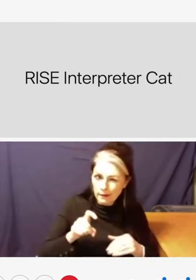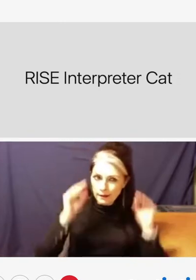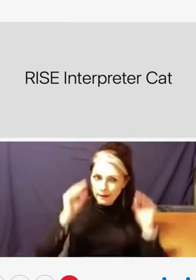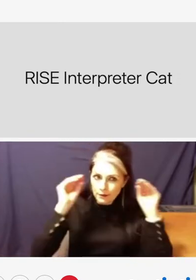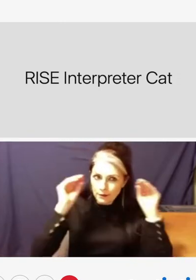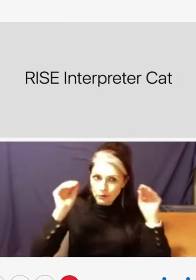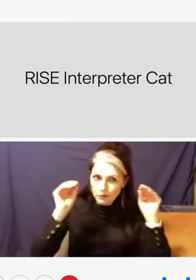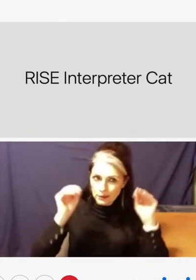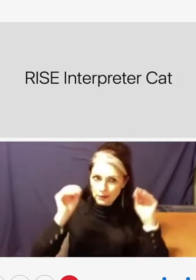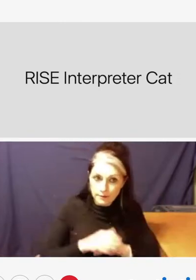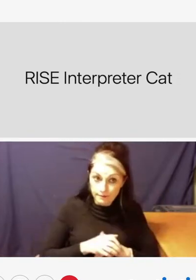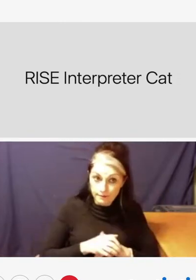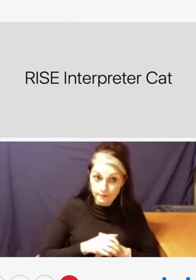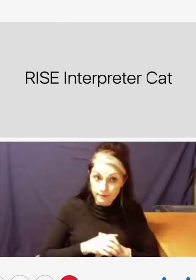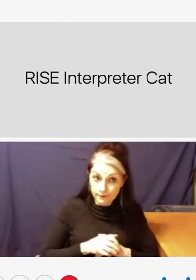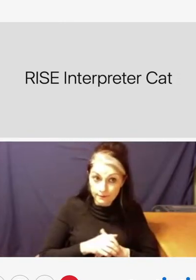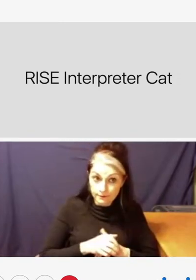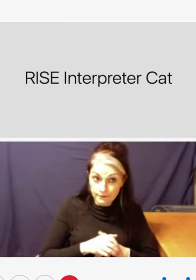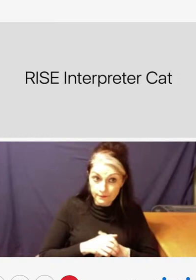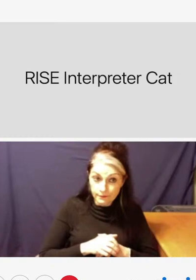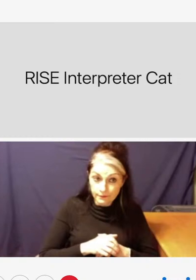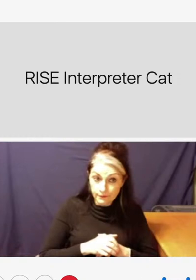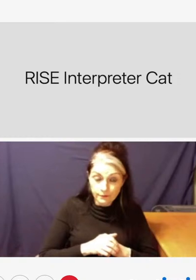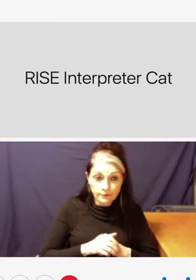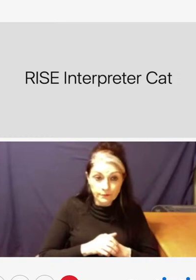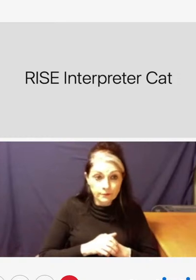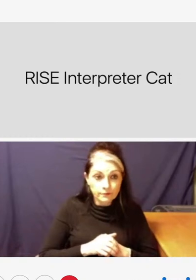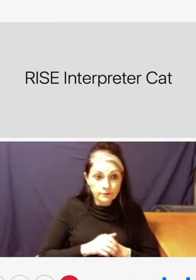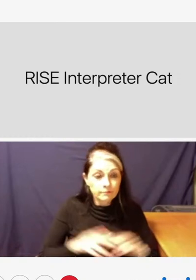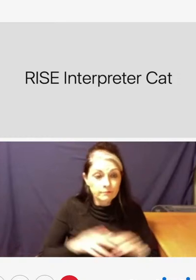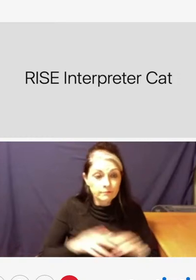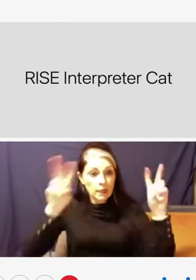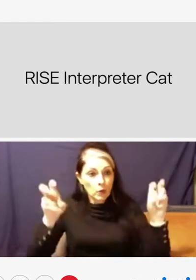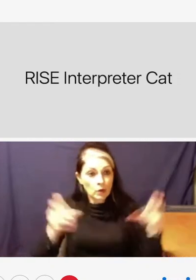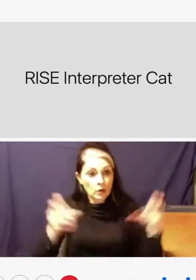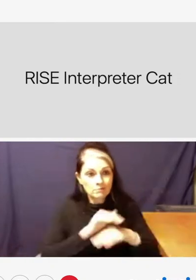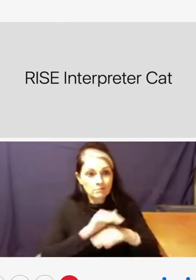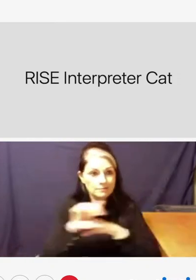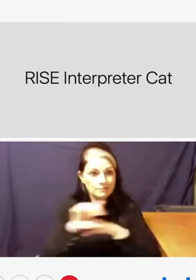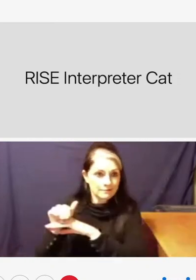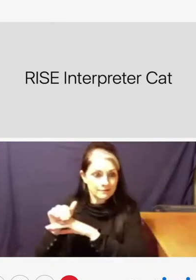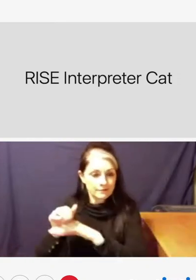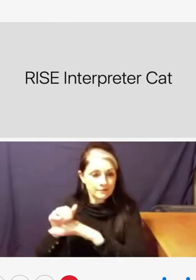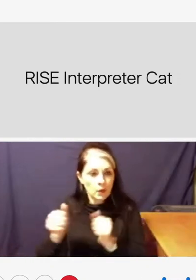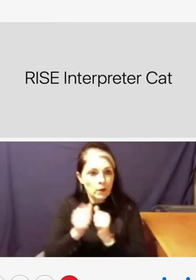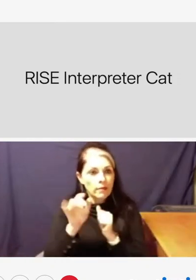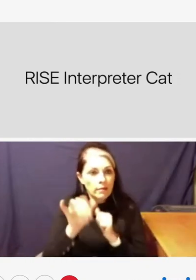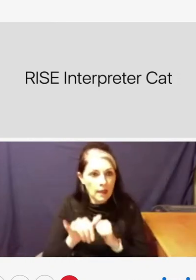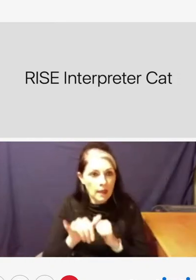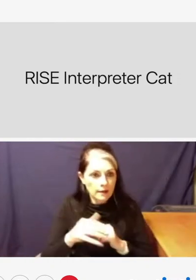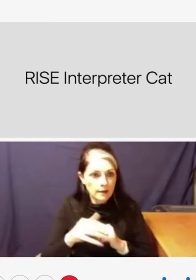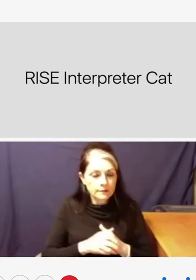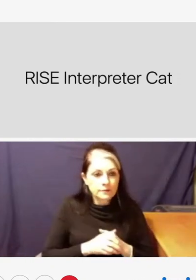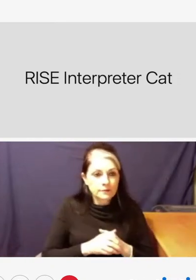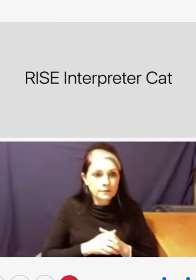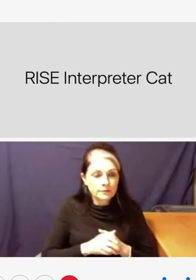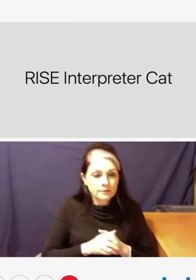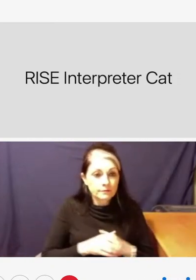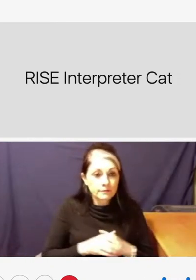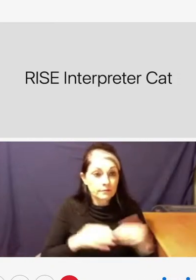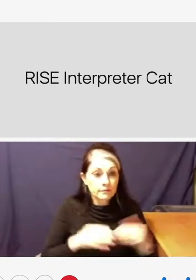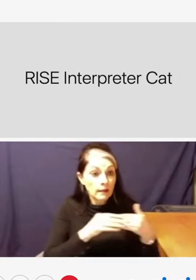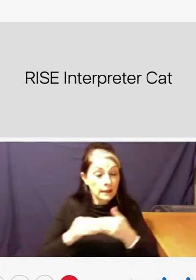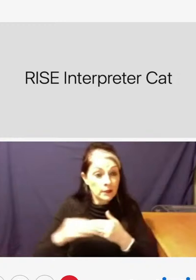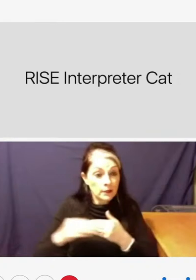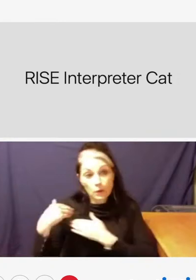teach my quote this evening as follows along with that leaders are responsible for